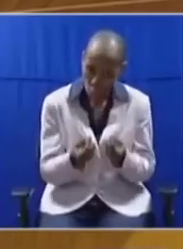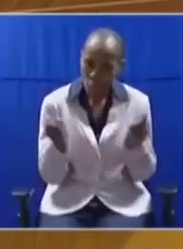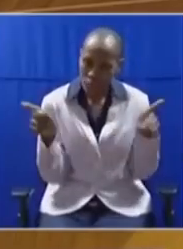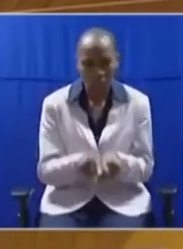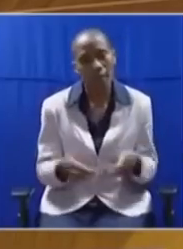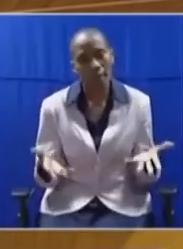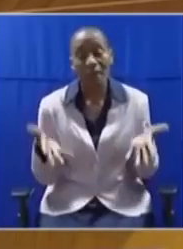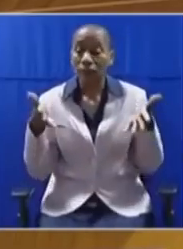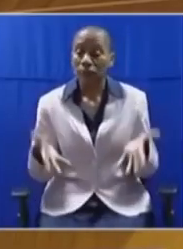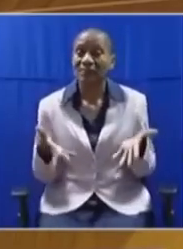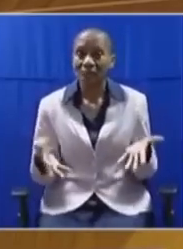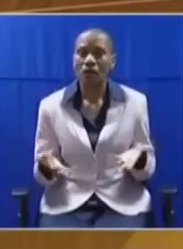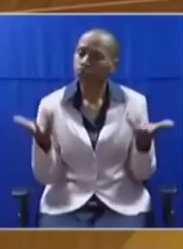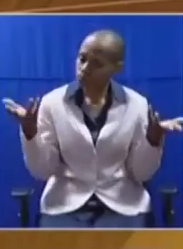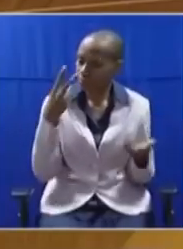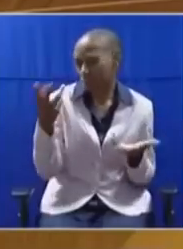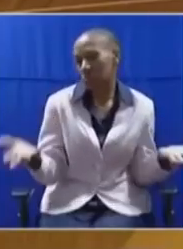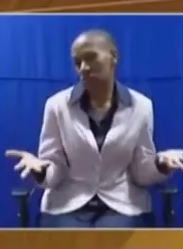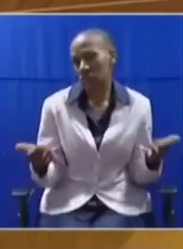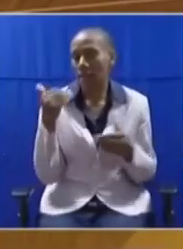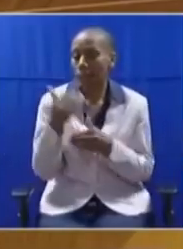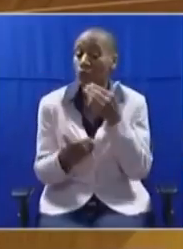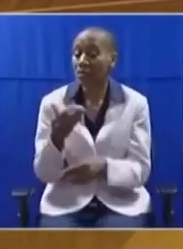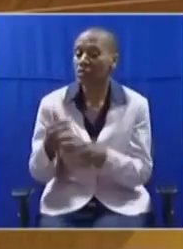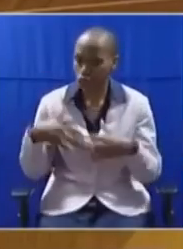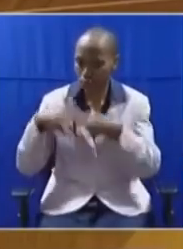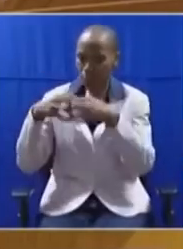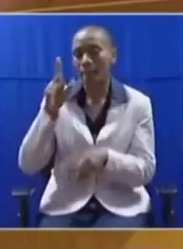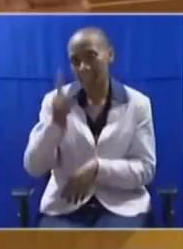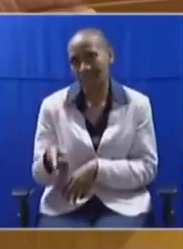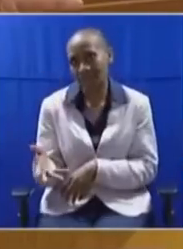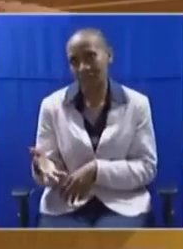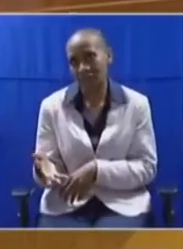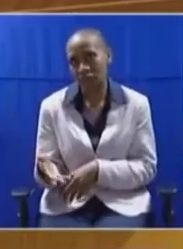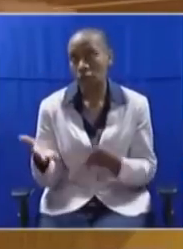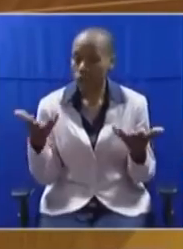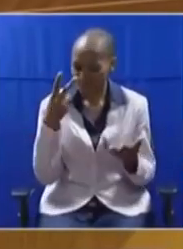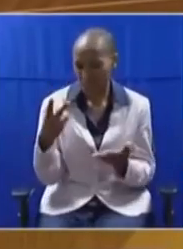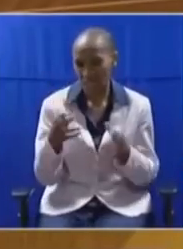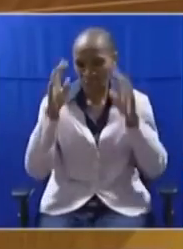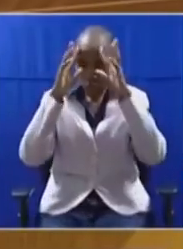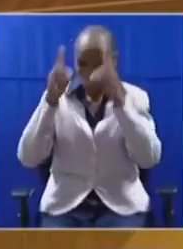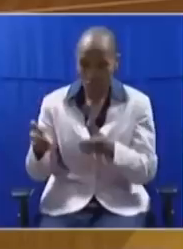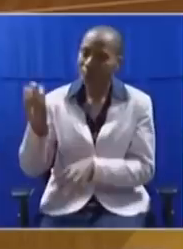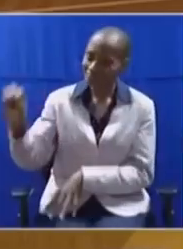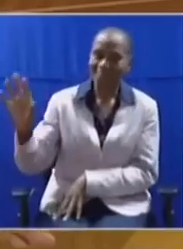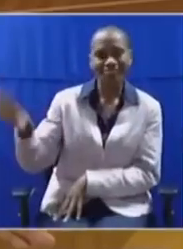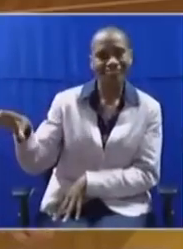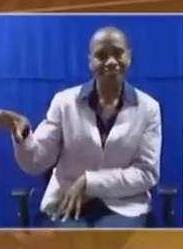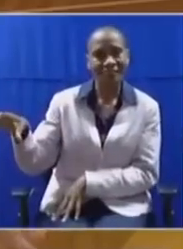Now, obviously, we've got to go through processes. We've got that decision is there and it's got